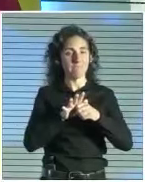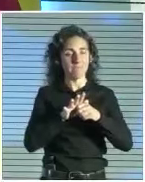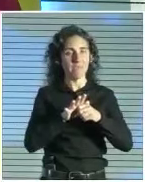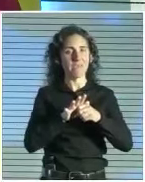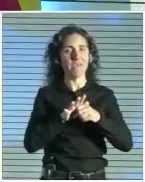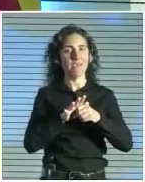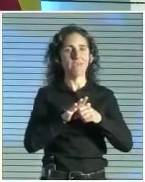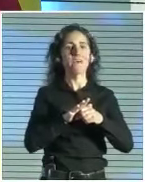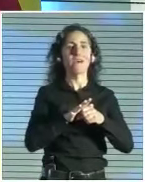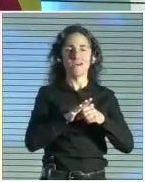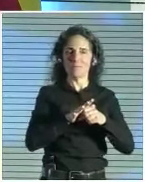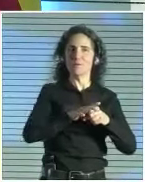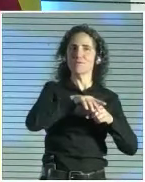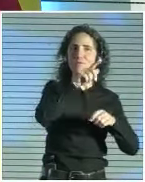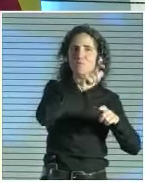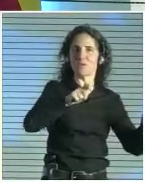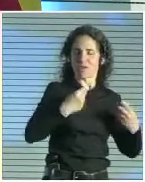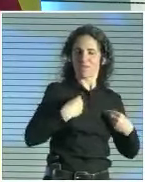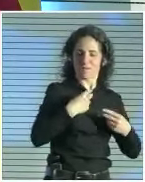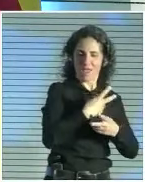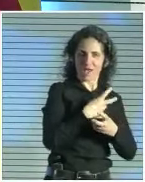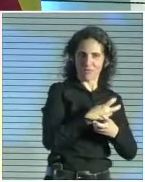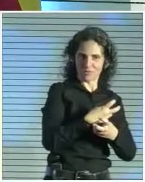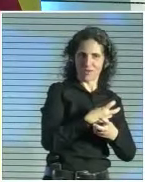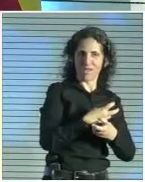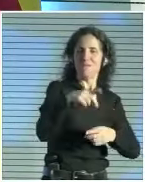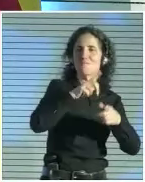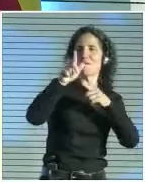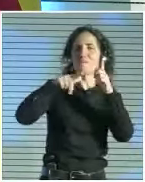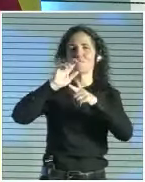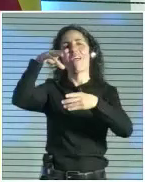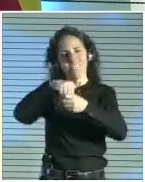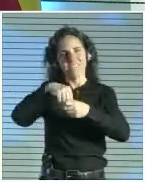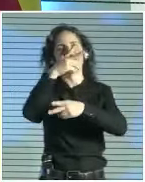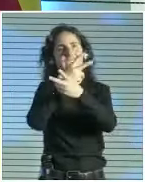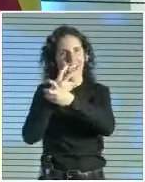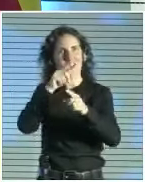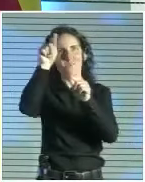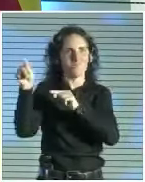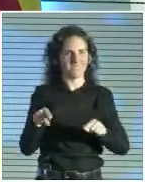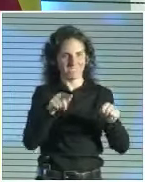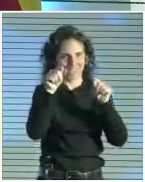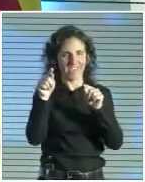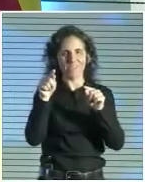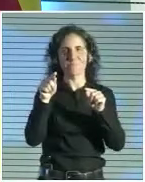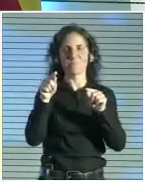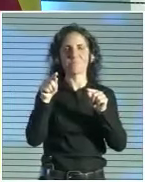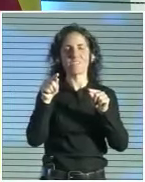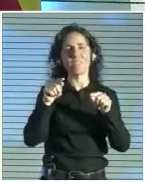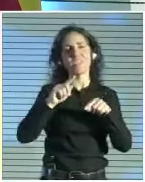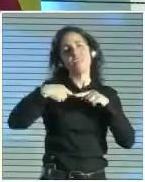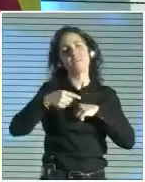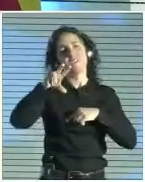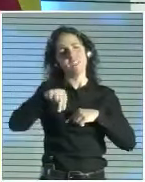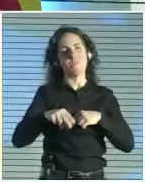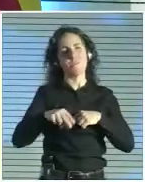extraordinary demand for the product. And at the same time, Gracen, you mentioned something else which connected me then